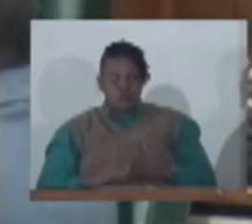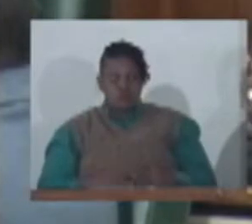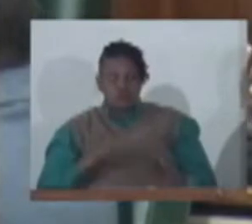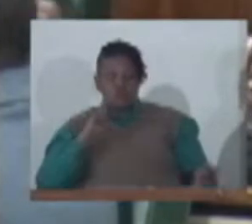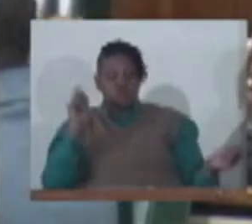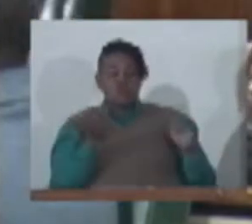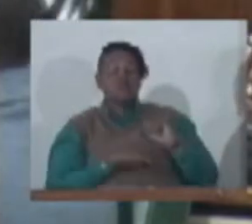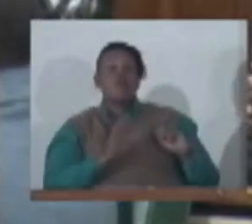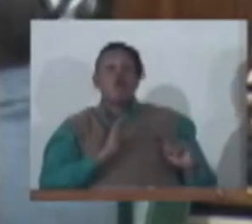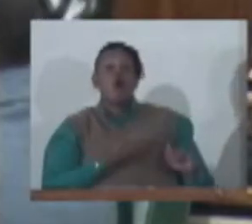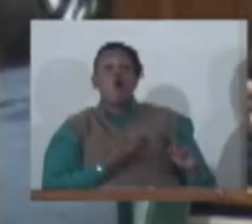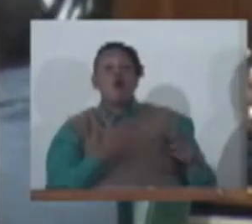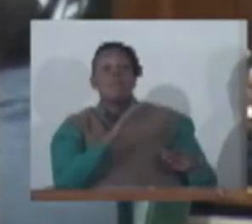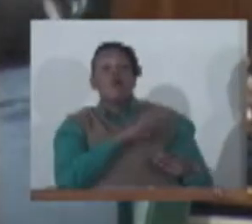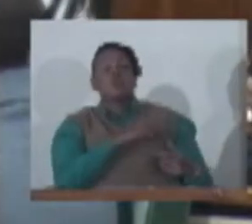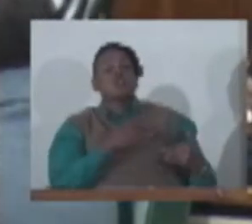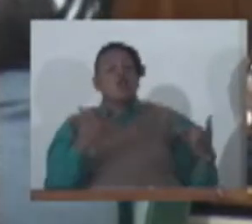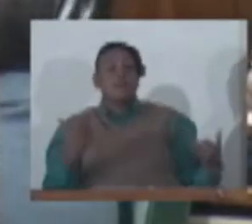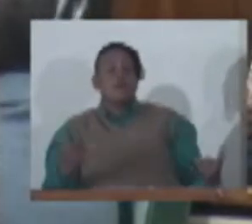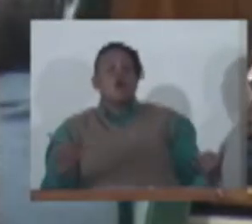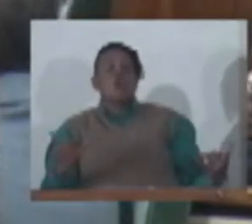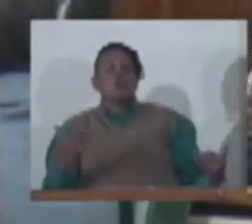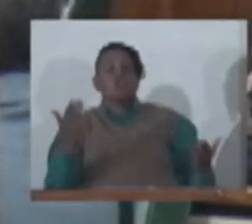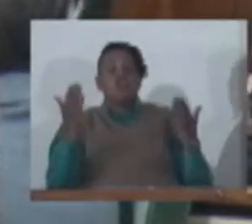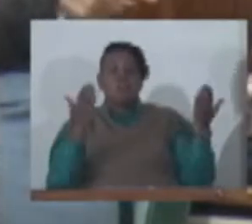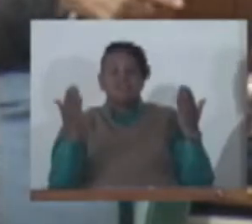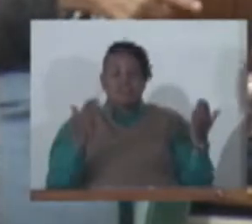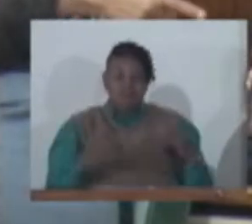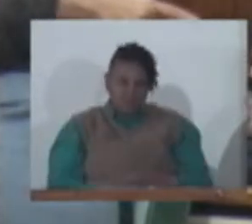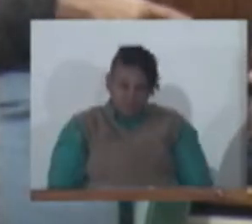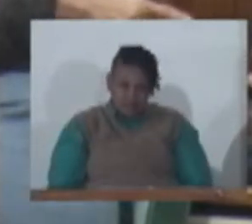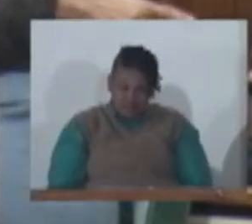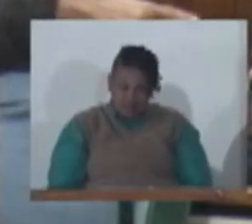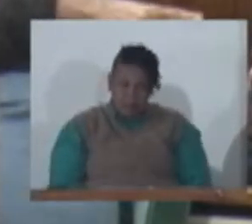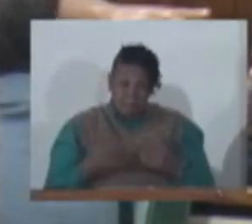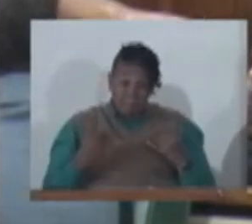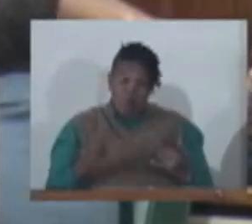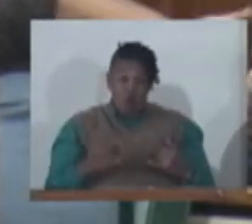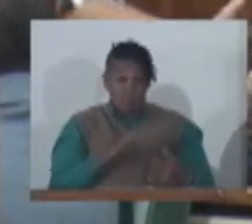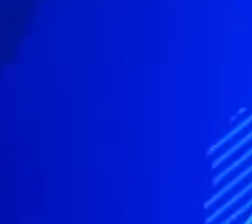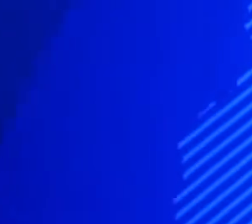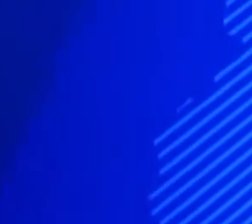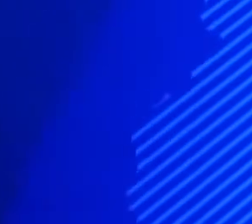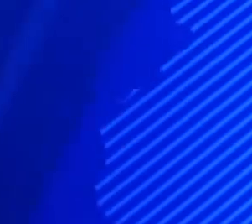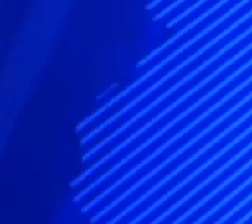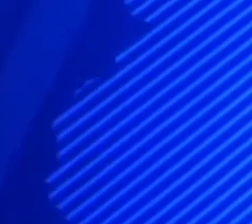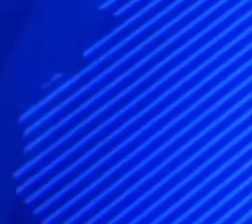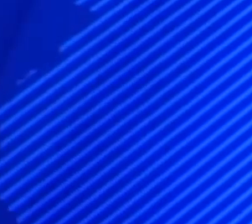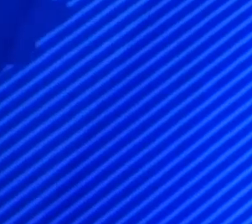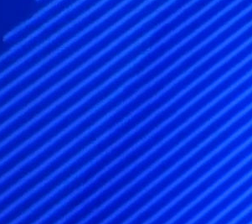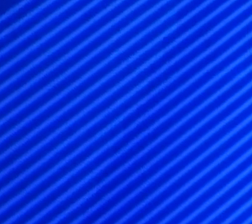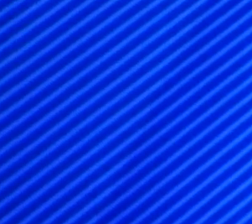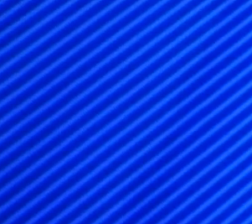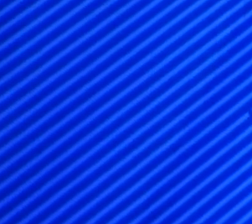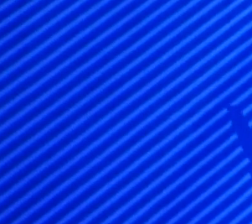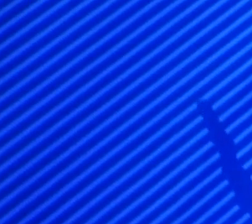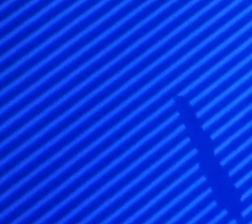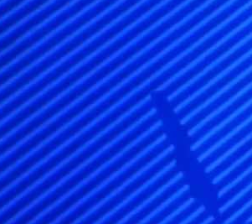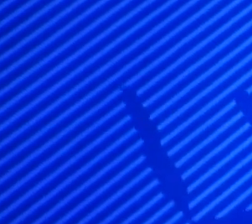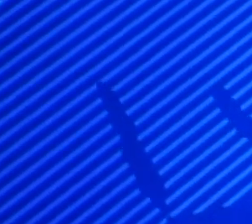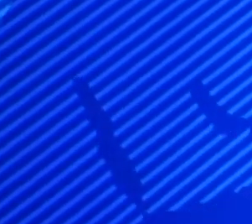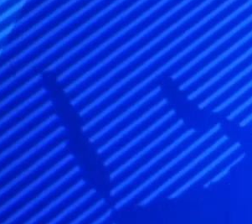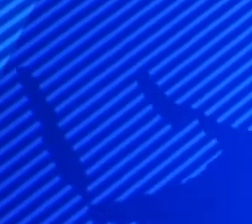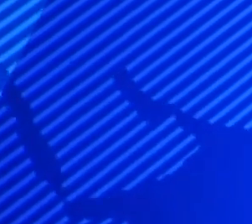Transformation of our police force into a modern police force, modern, efficient police operation. Still, Dr. Chang cited